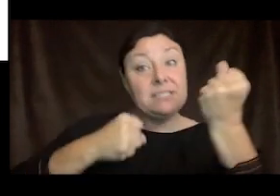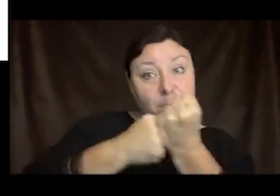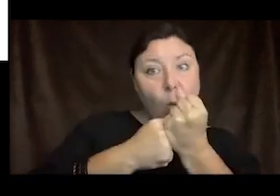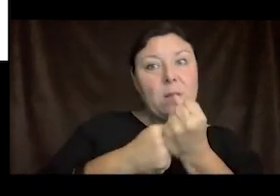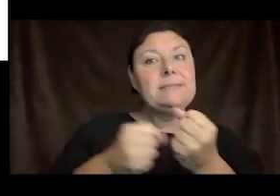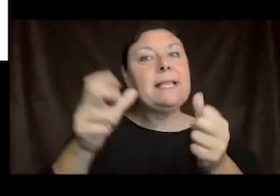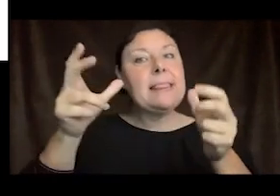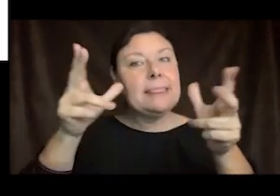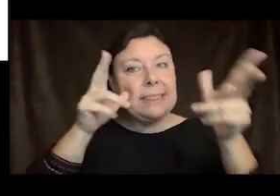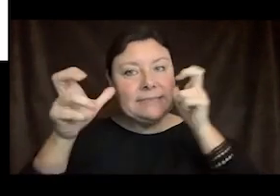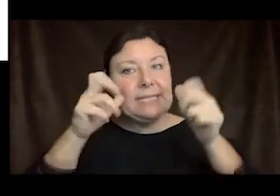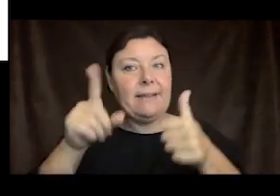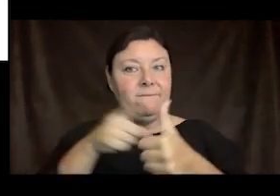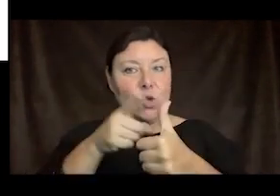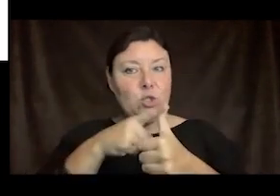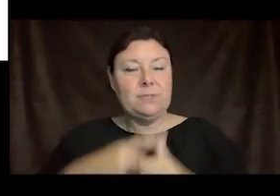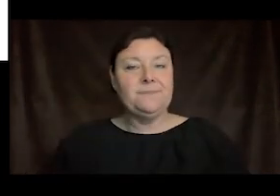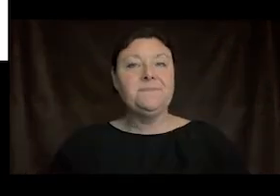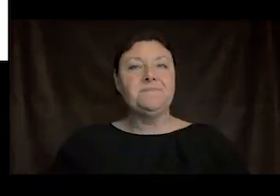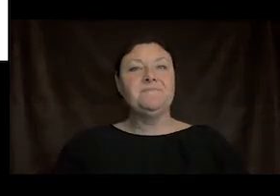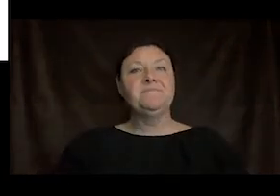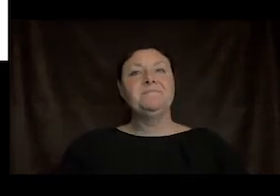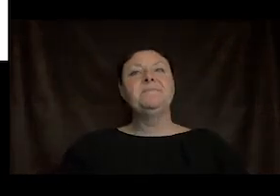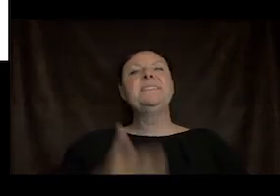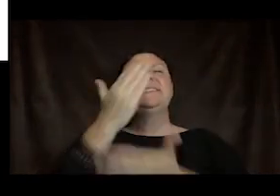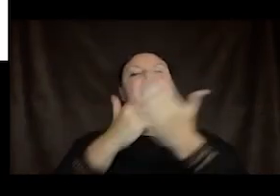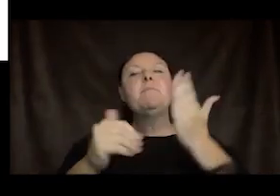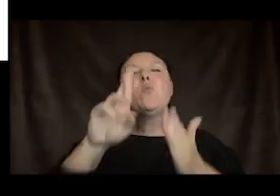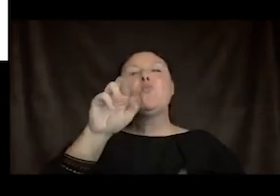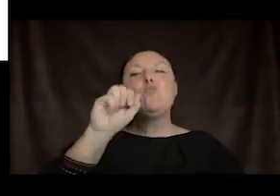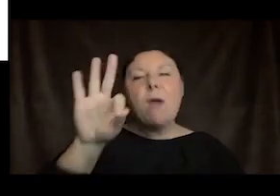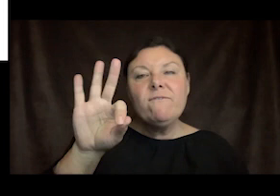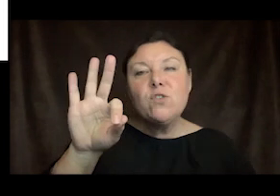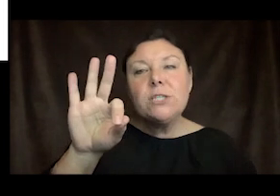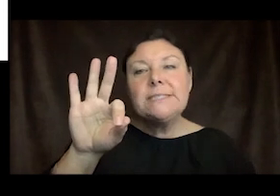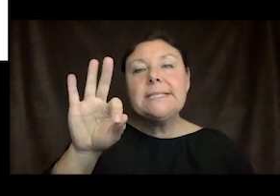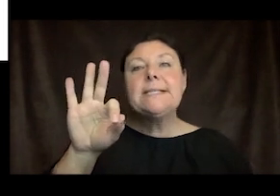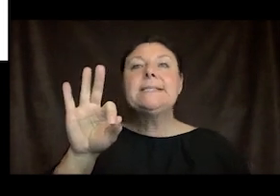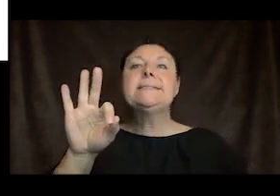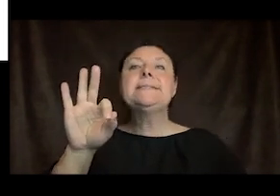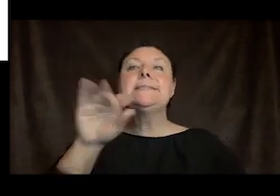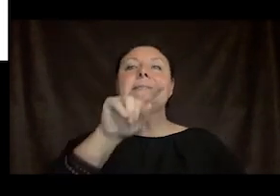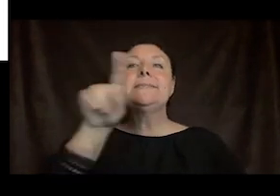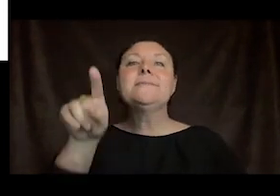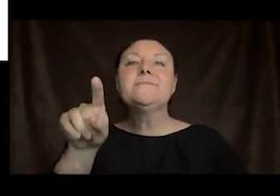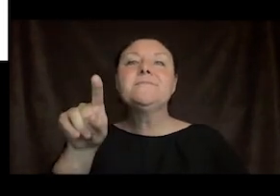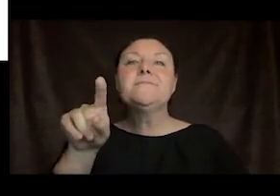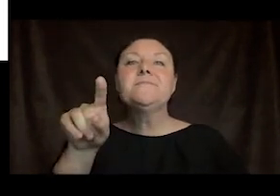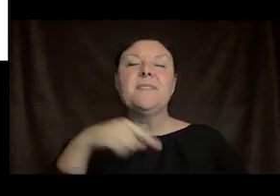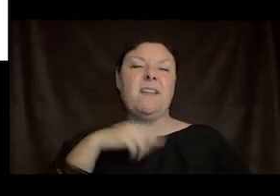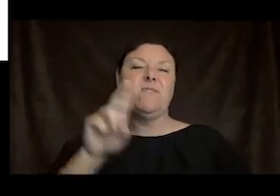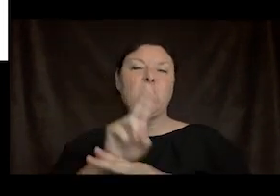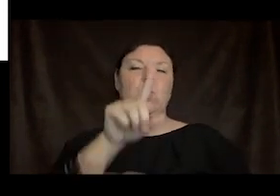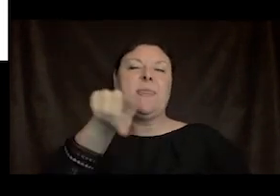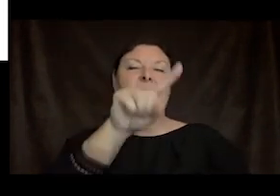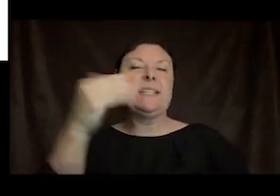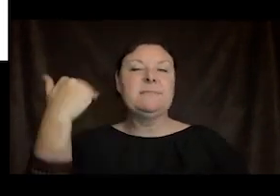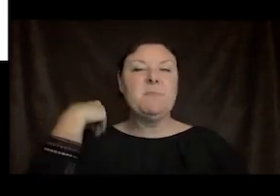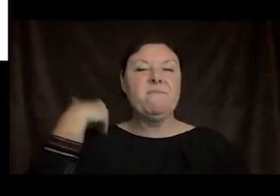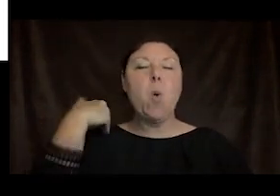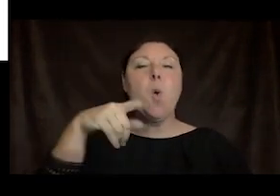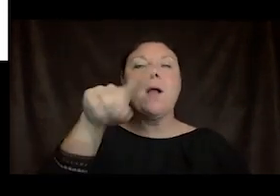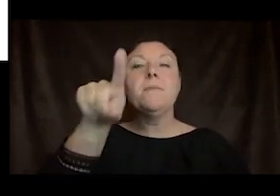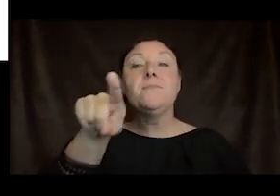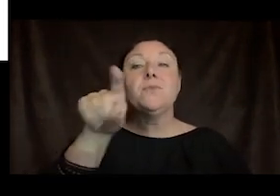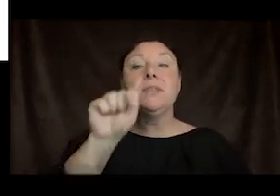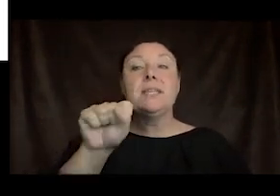And so just a couple of references, or I should say not references, but I've used these before, but